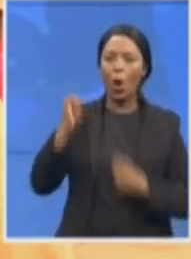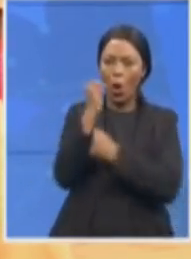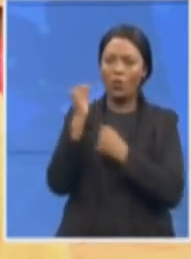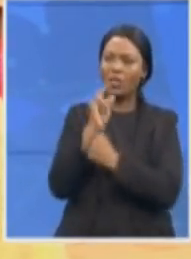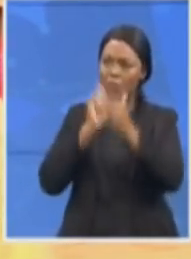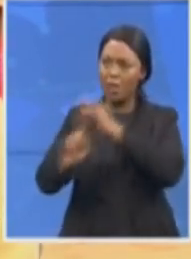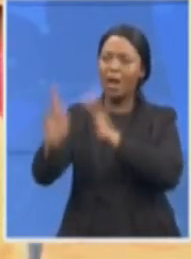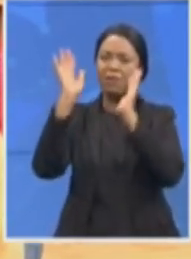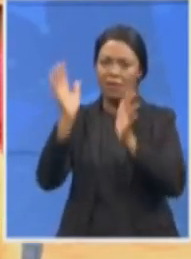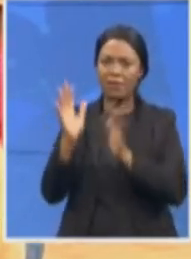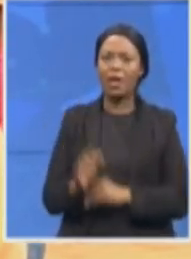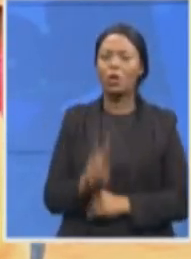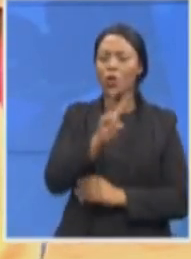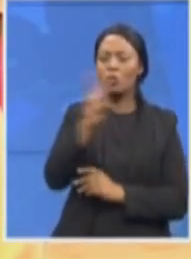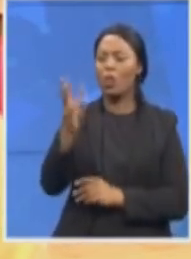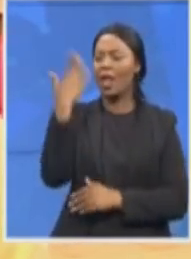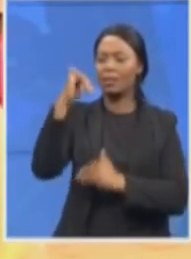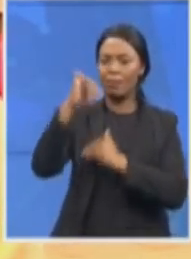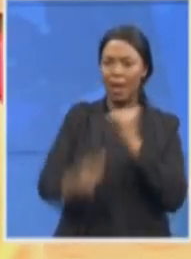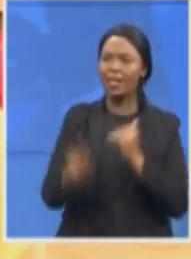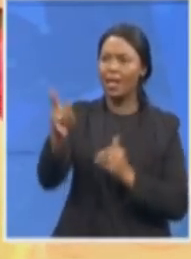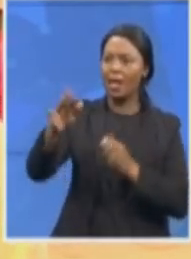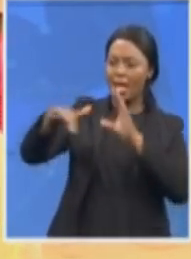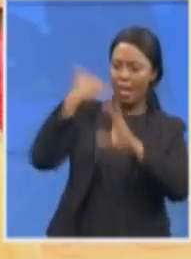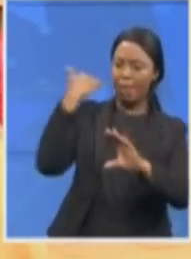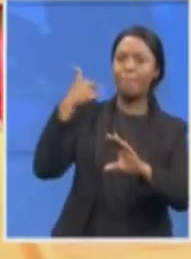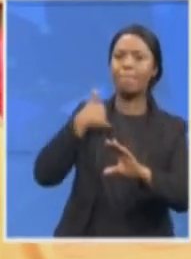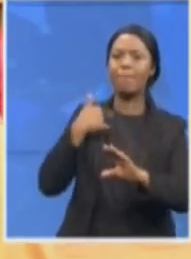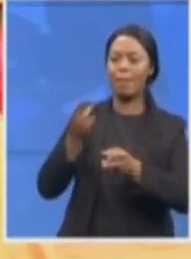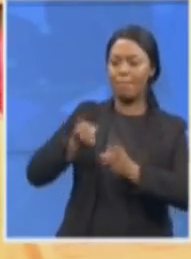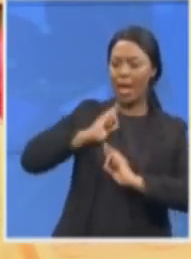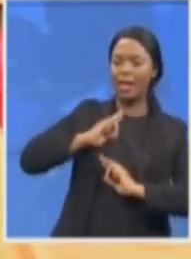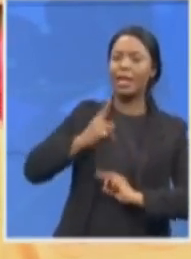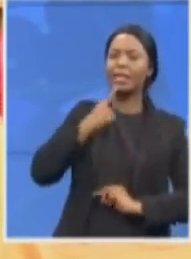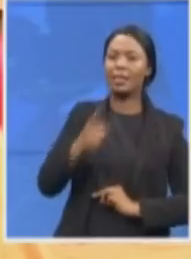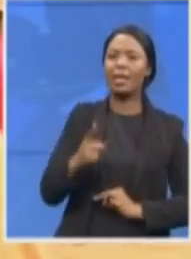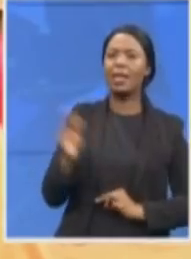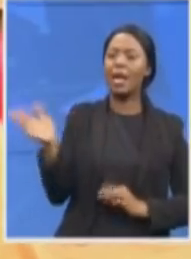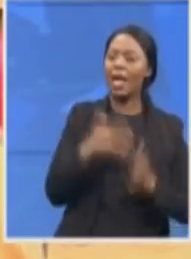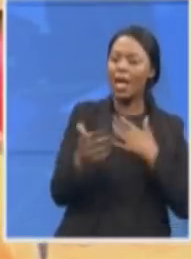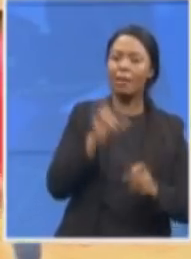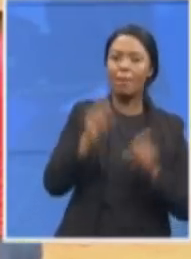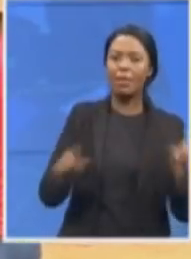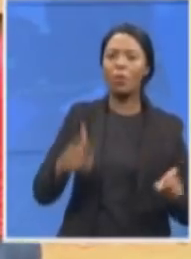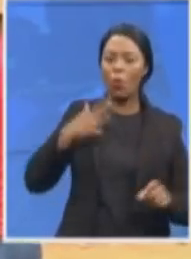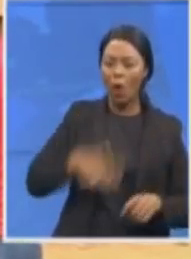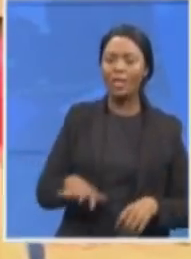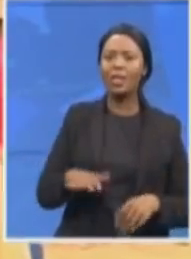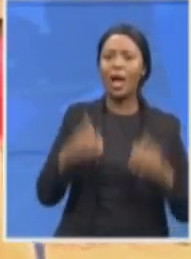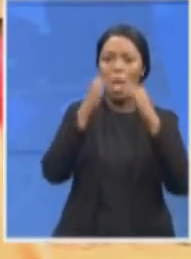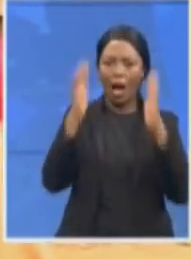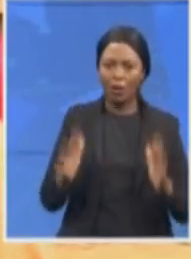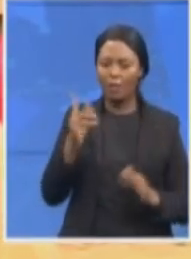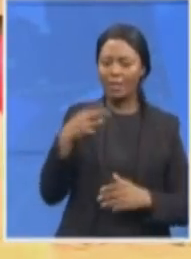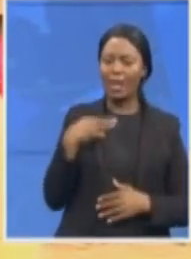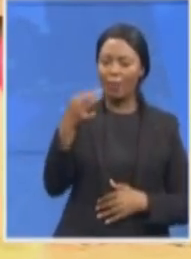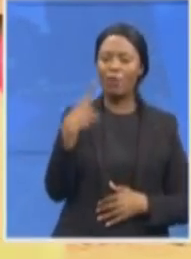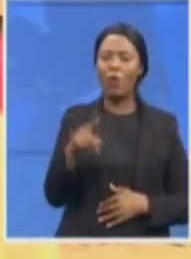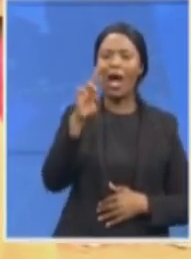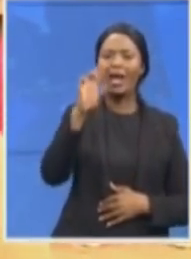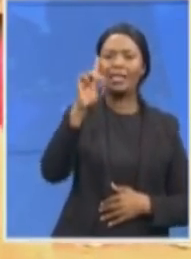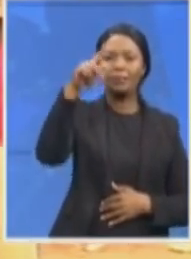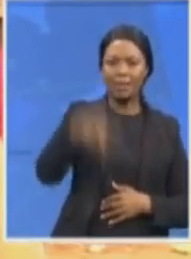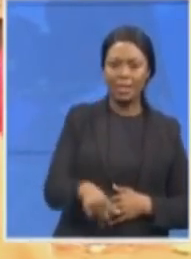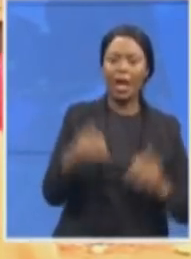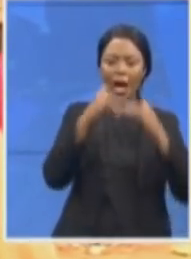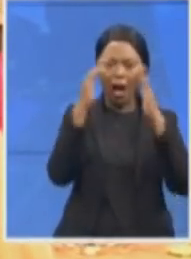email. He said each and everyone that in South Africa, if you want a house, they must apply a RDP house. We've got people here that they've got that